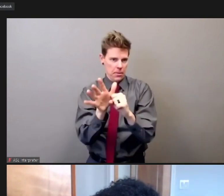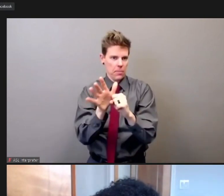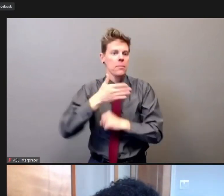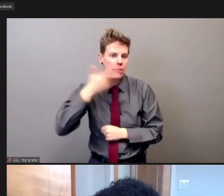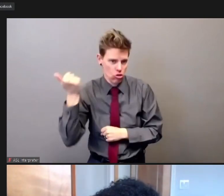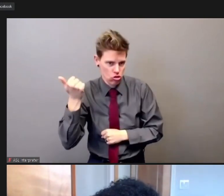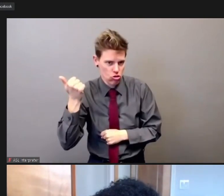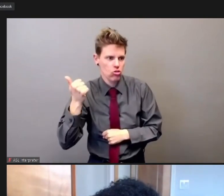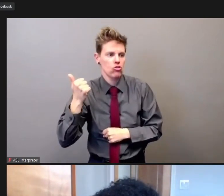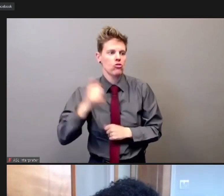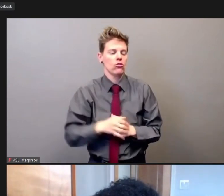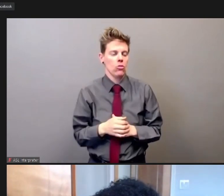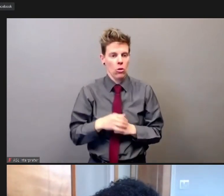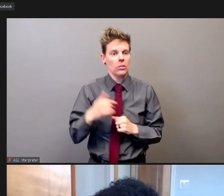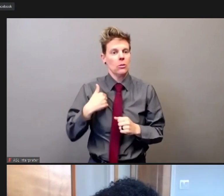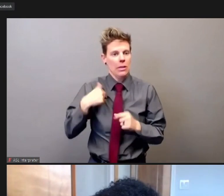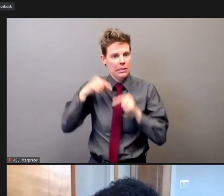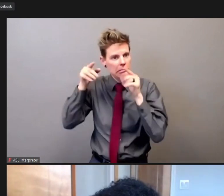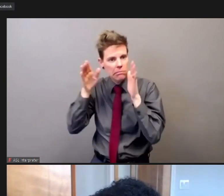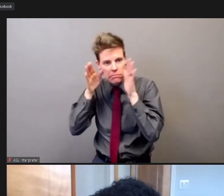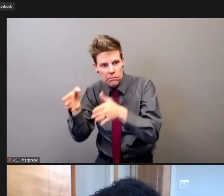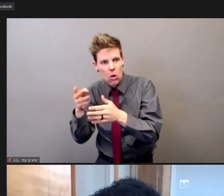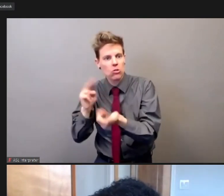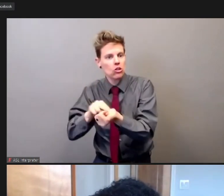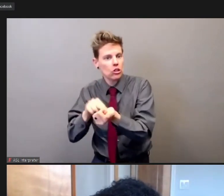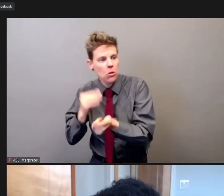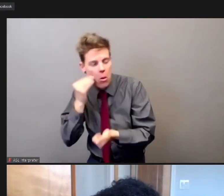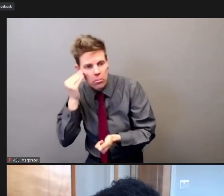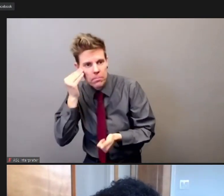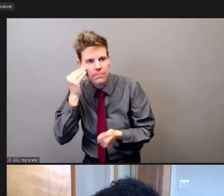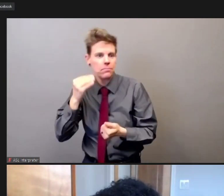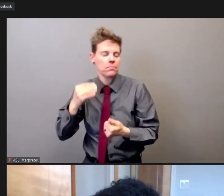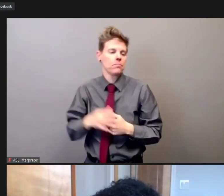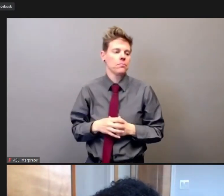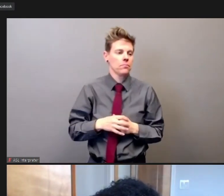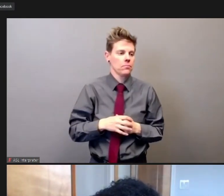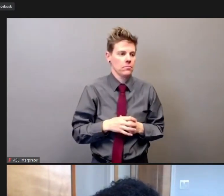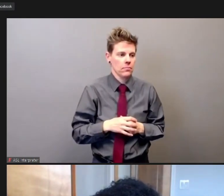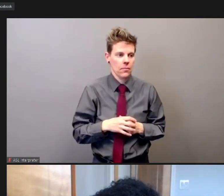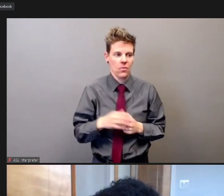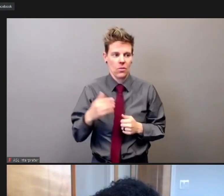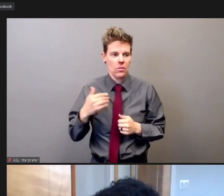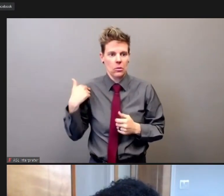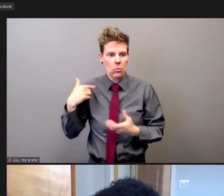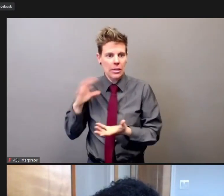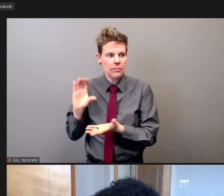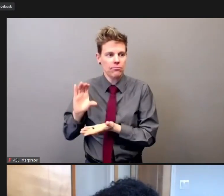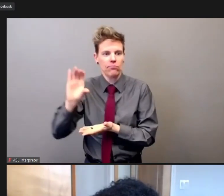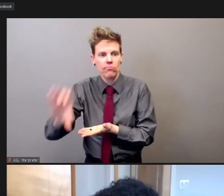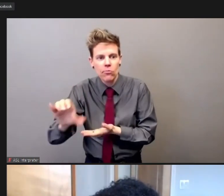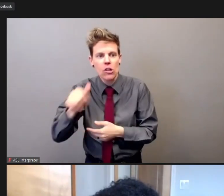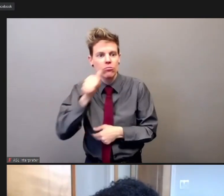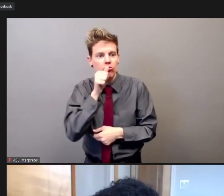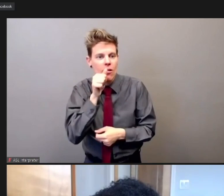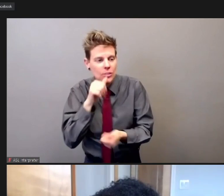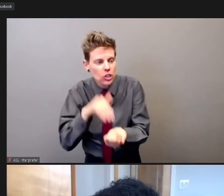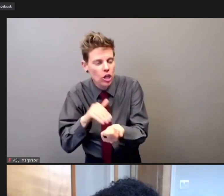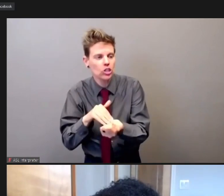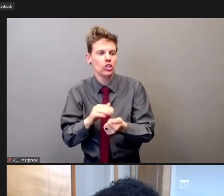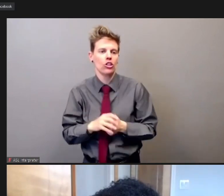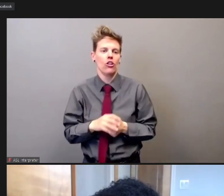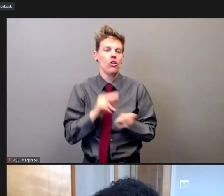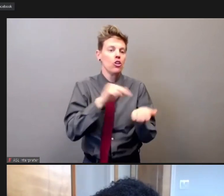vaccine to private providers, didn't give them the tools or support. And guess what? Around the country, nursing home residents did not get